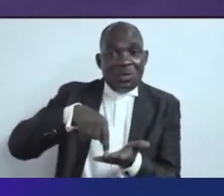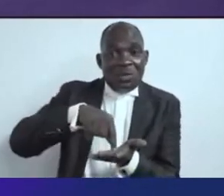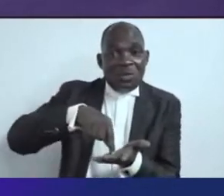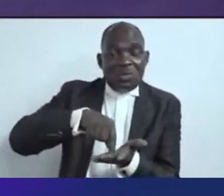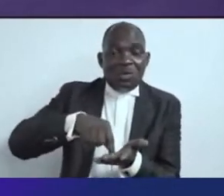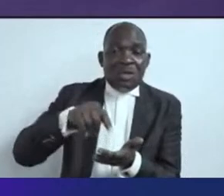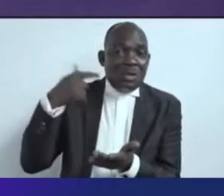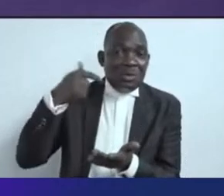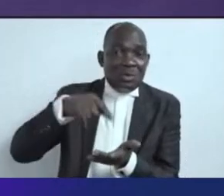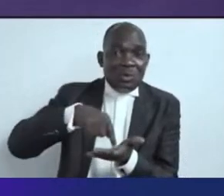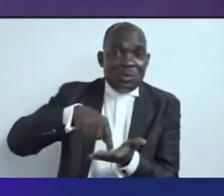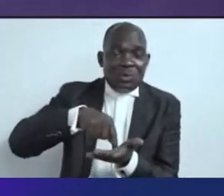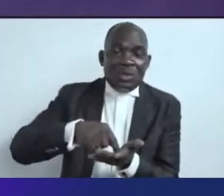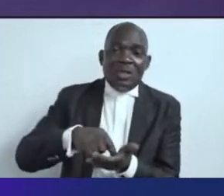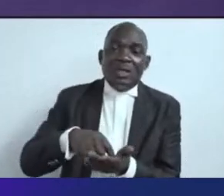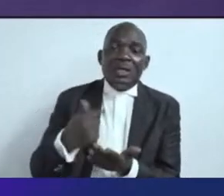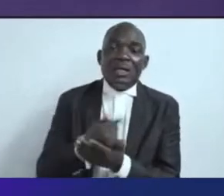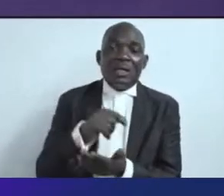gold coin